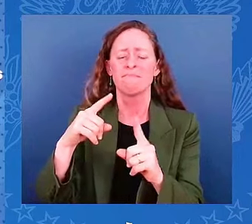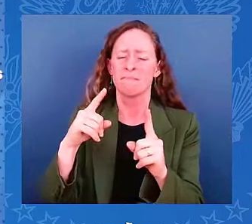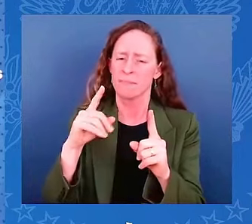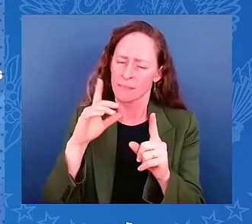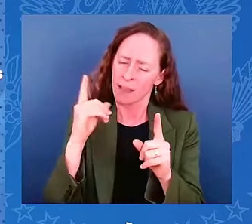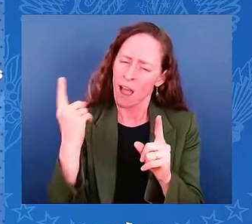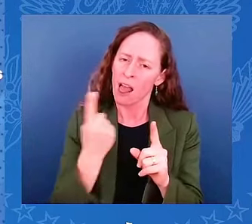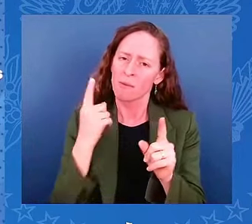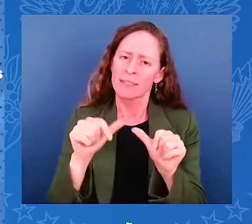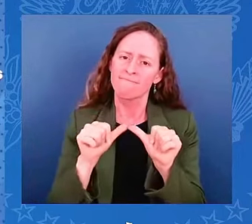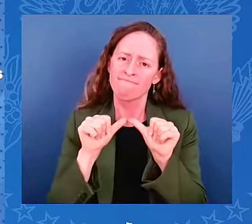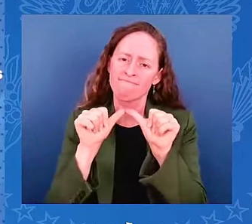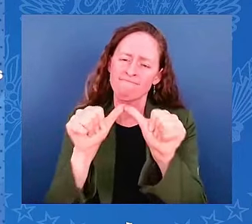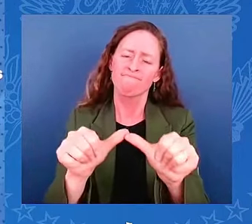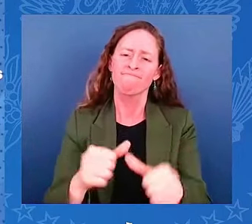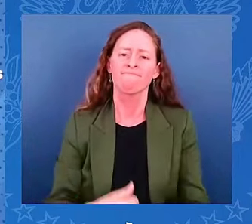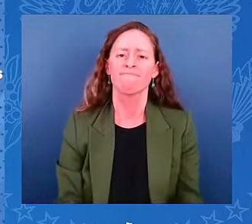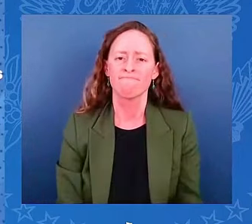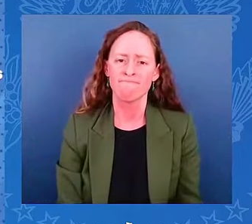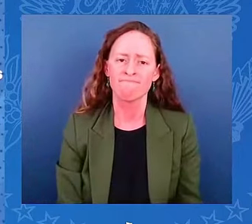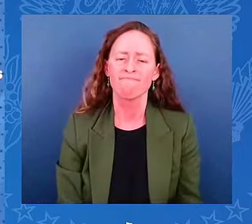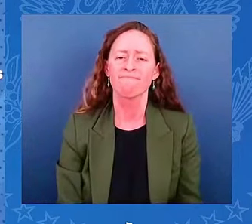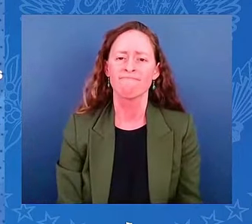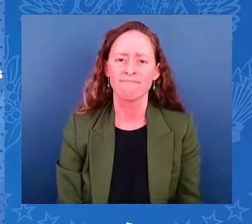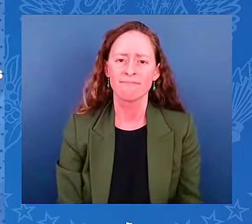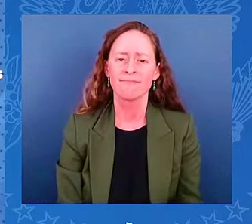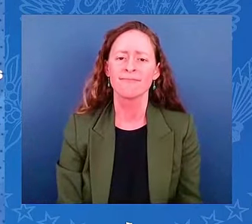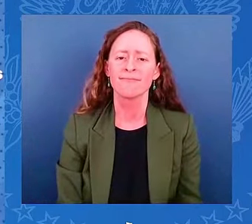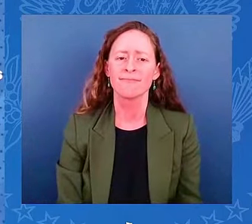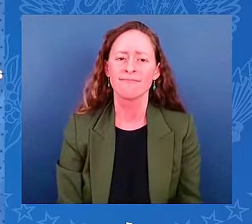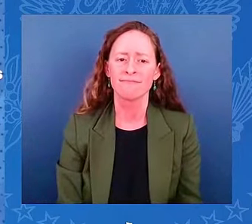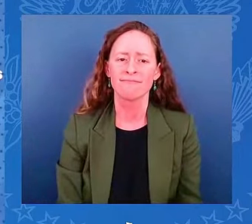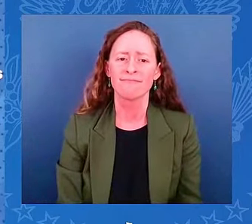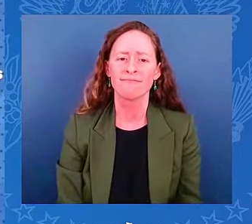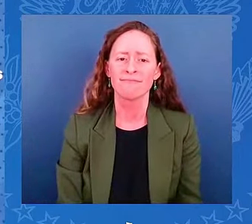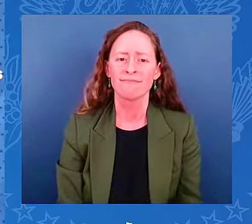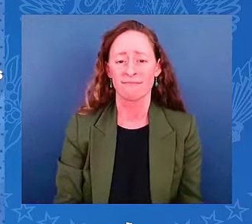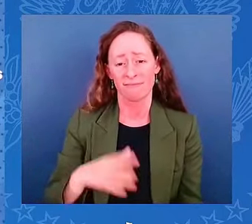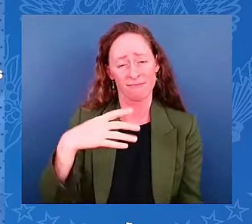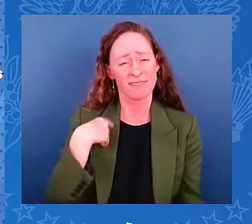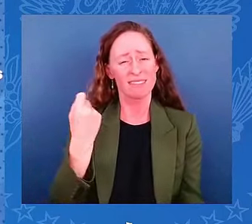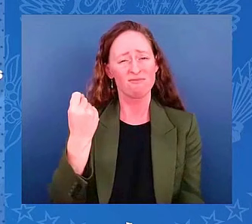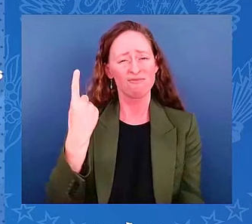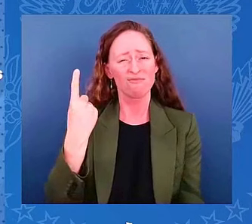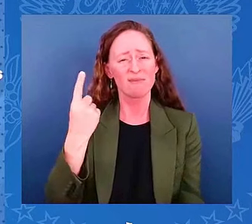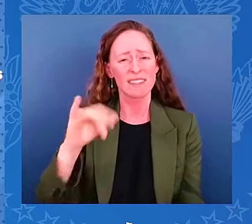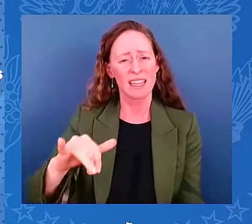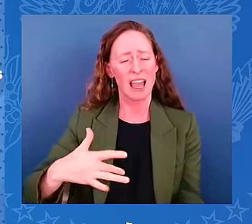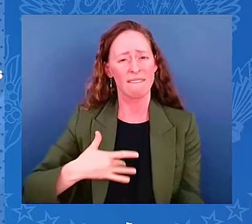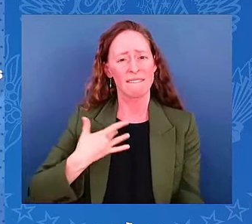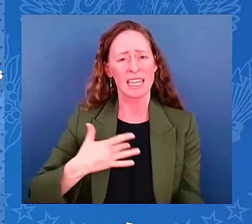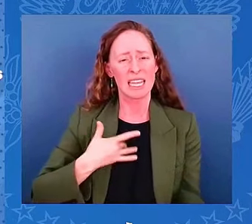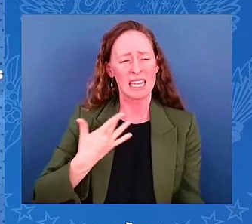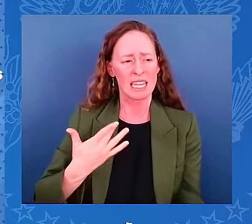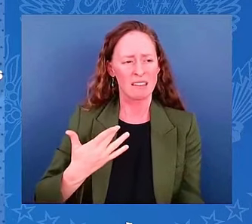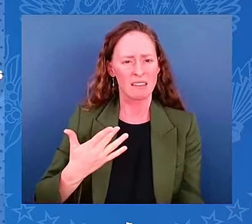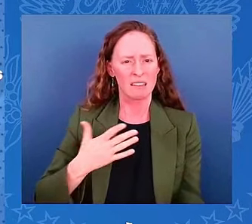I give you my word. I know what that feels, that black hole when you receive that phone call. It seems like your black hole in your chest, you're being sucked into